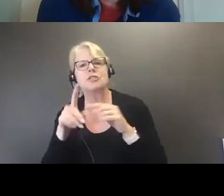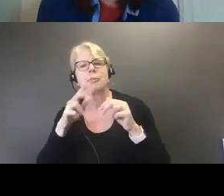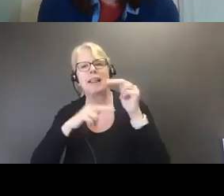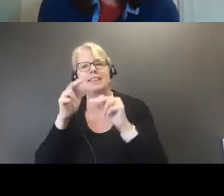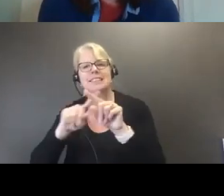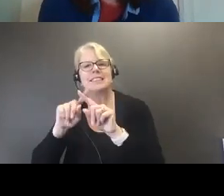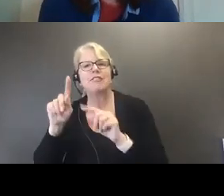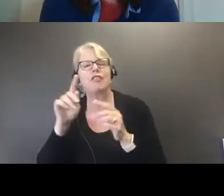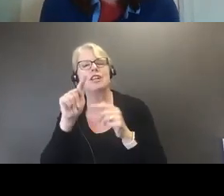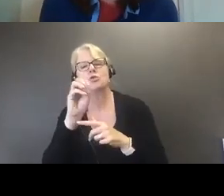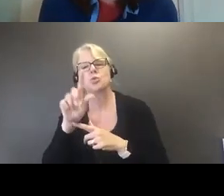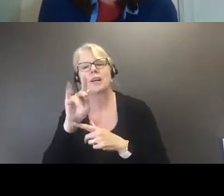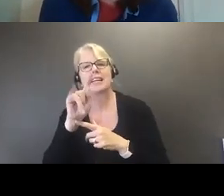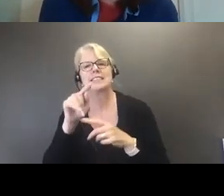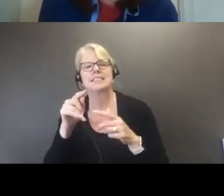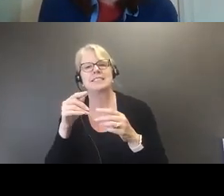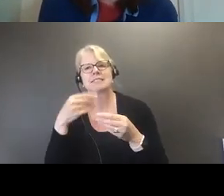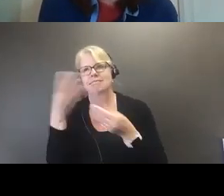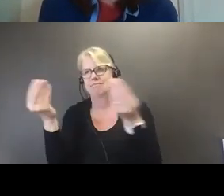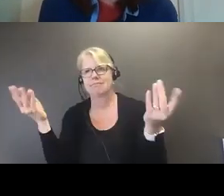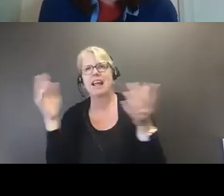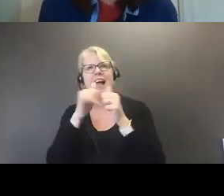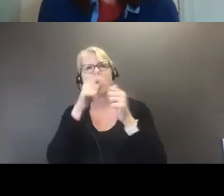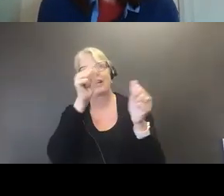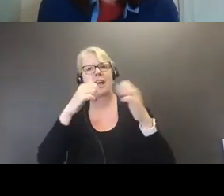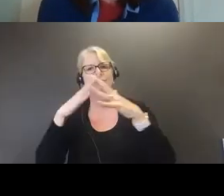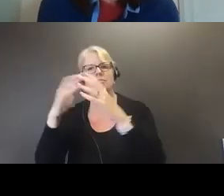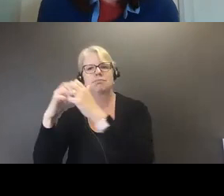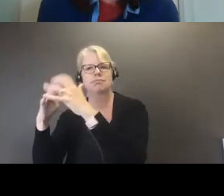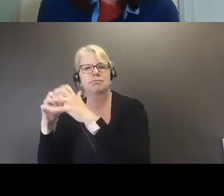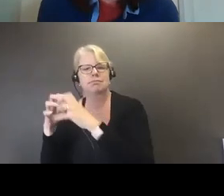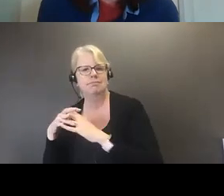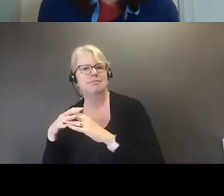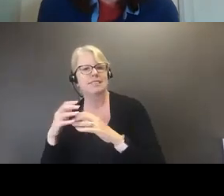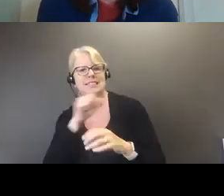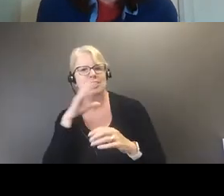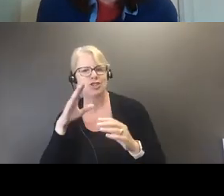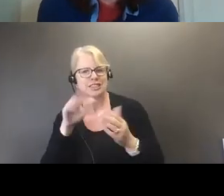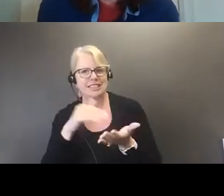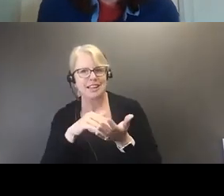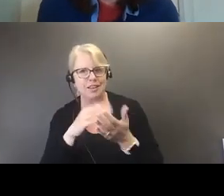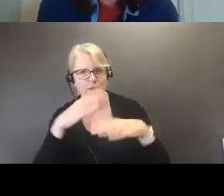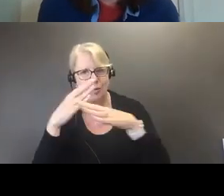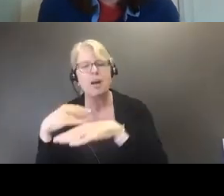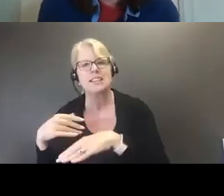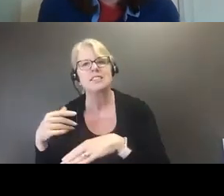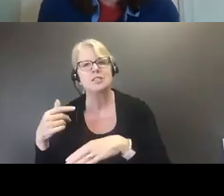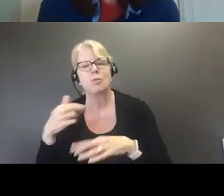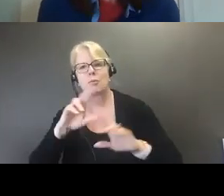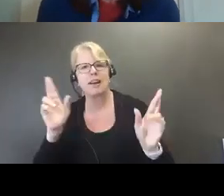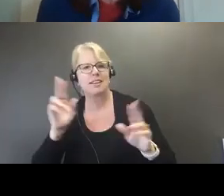So basically a how to start your own Senior Centre Without Walls. And we were able to pilot this project across the